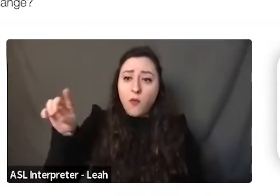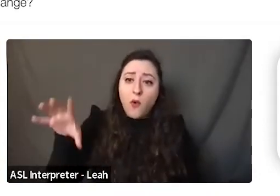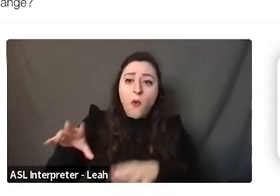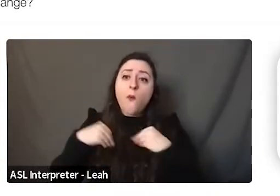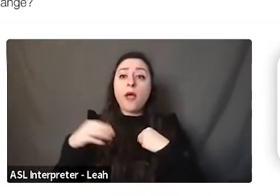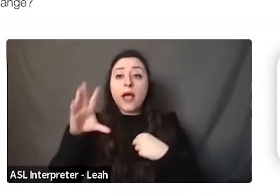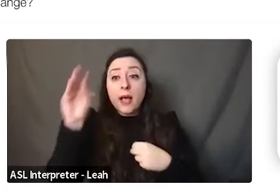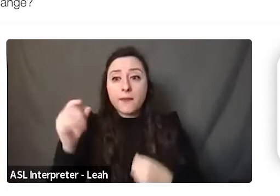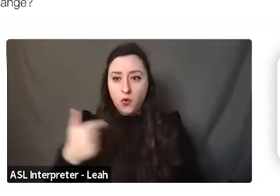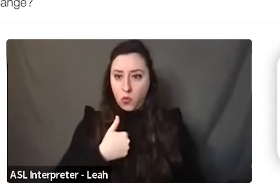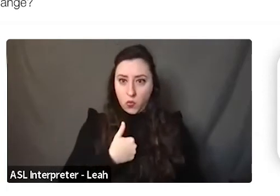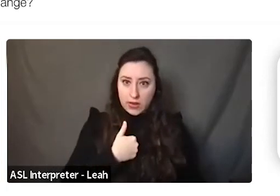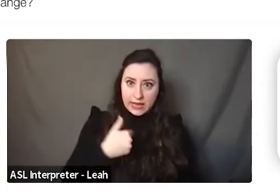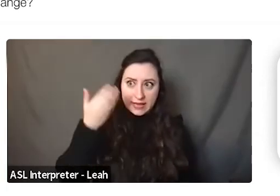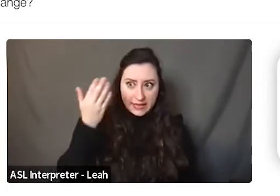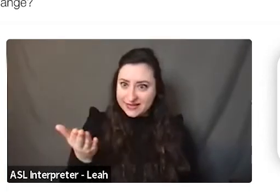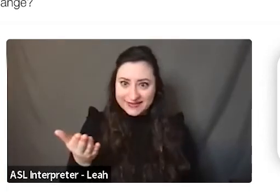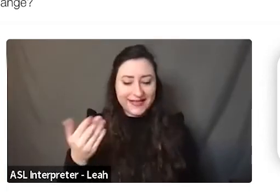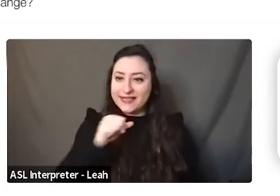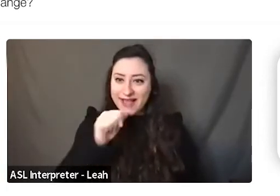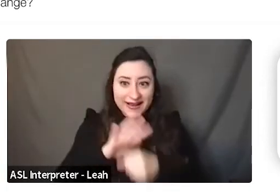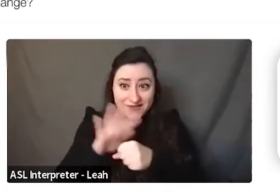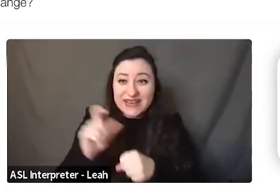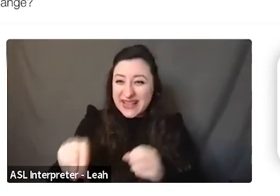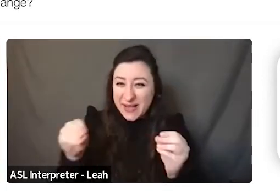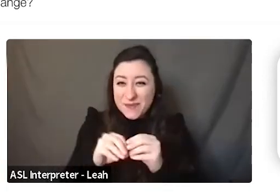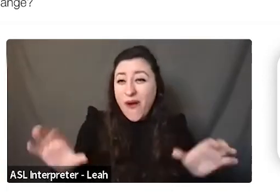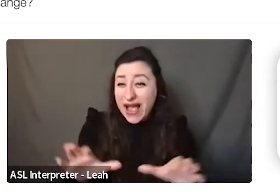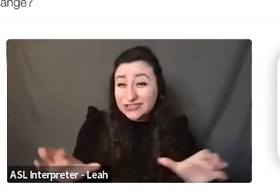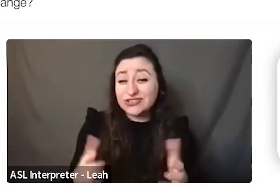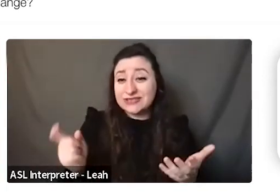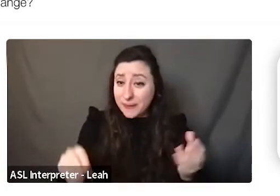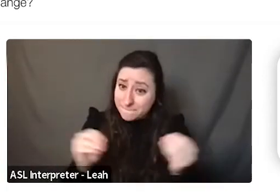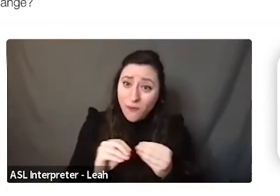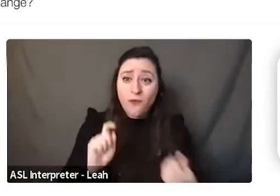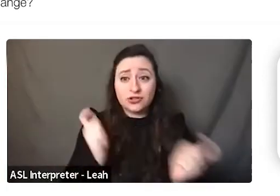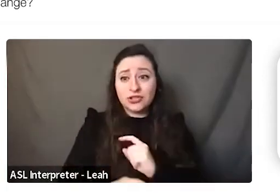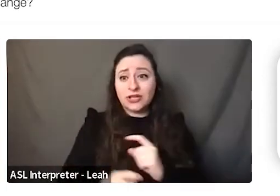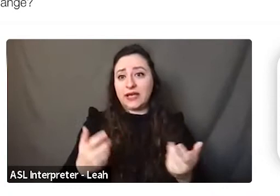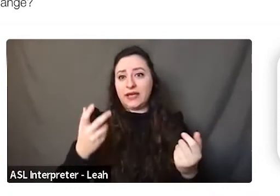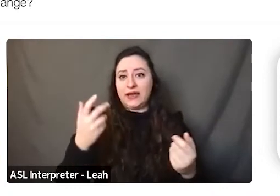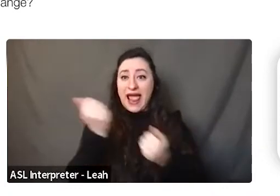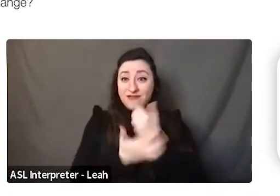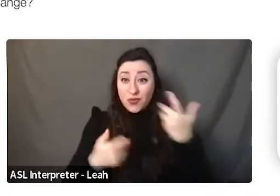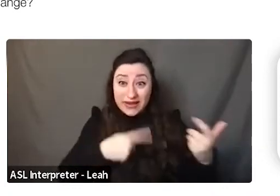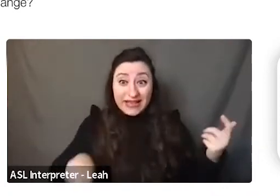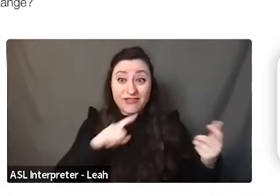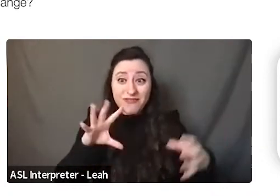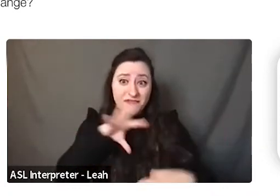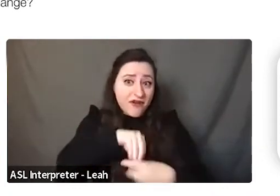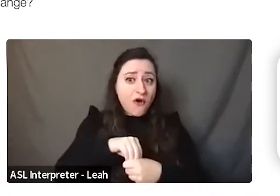were the ones being like, this is not enough, we need more action, and this is, everyone here is involved, and our